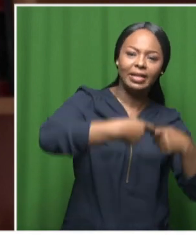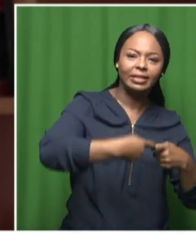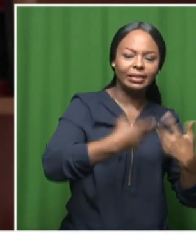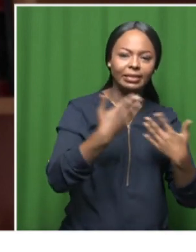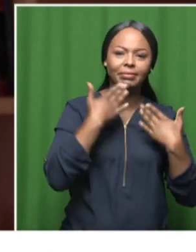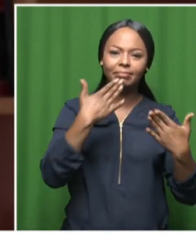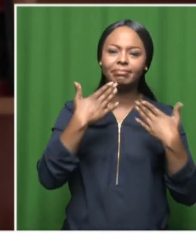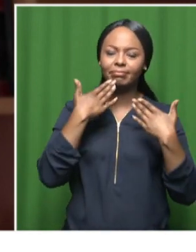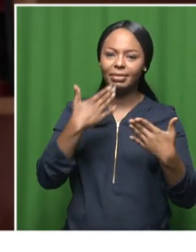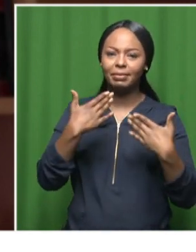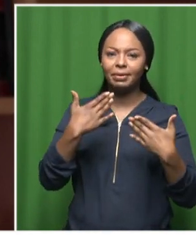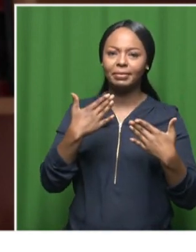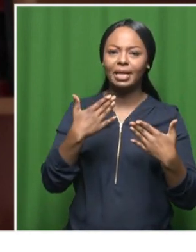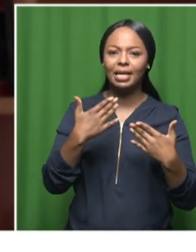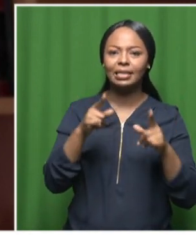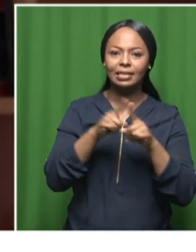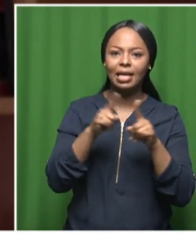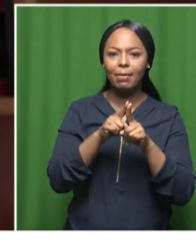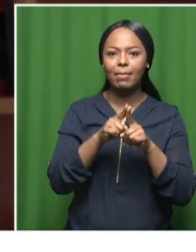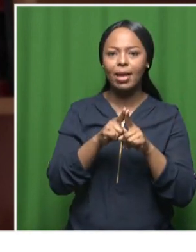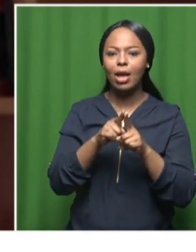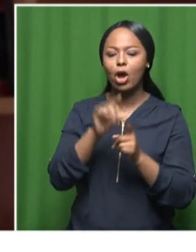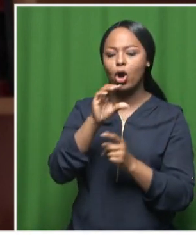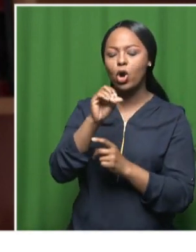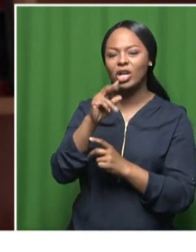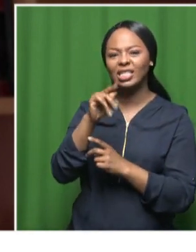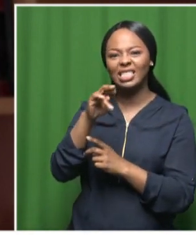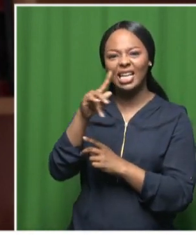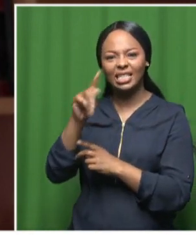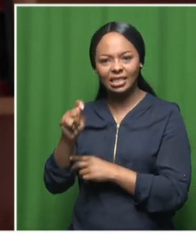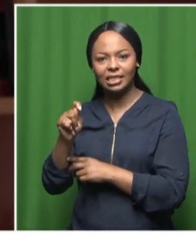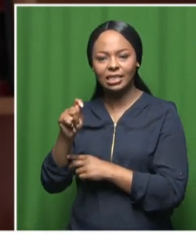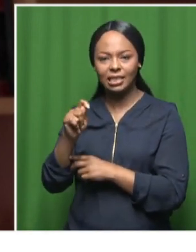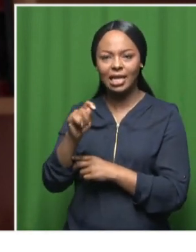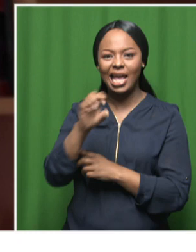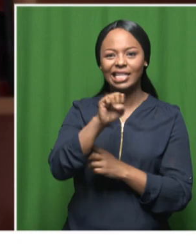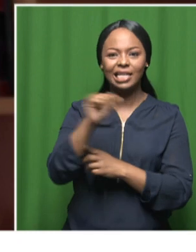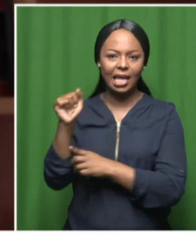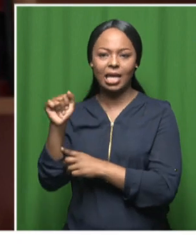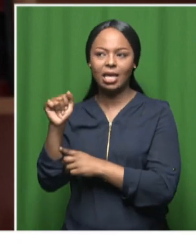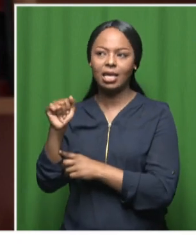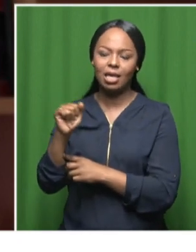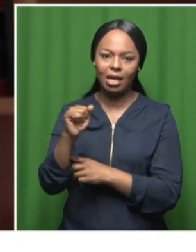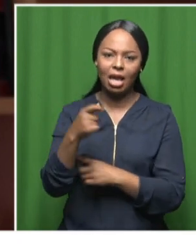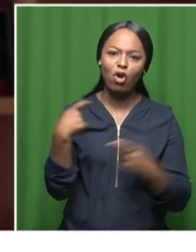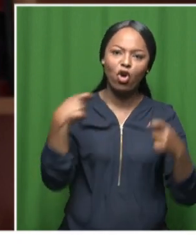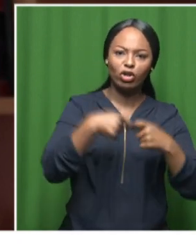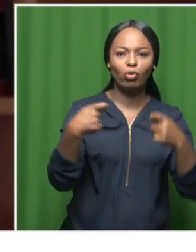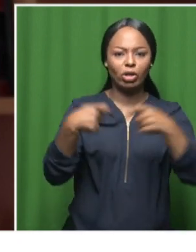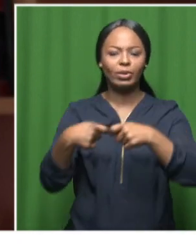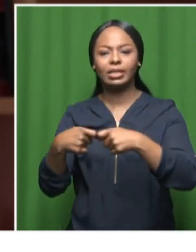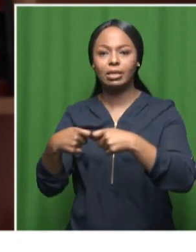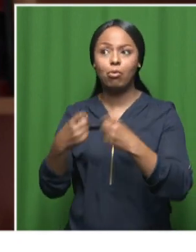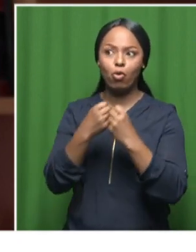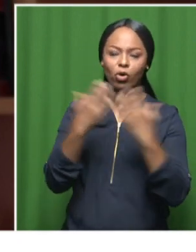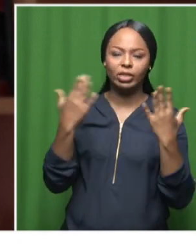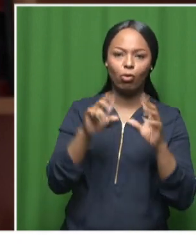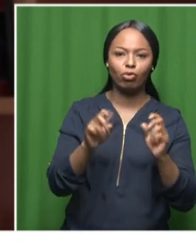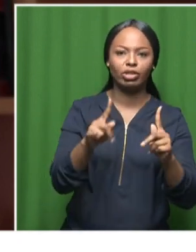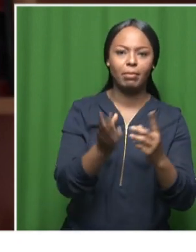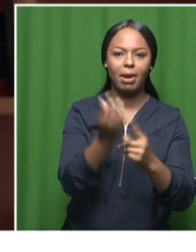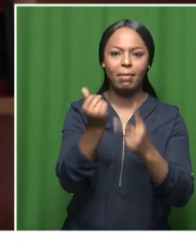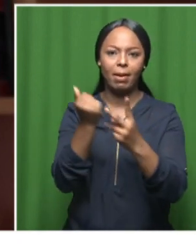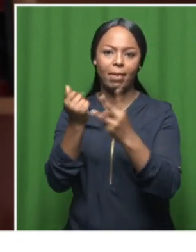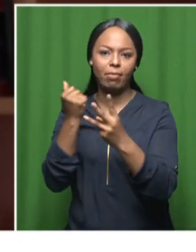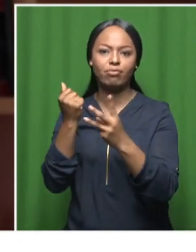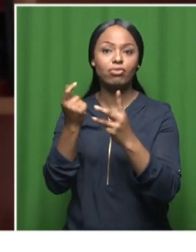instance, Concerts SA, which made it possible for some musicians. And that in itself became a learning curve for musicians as to